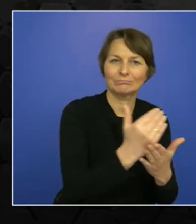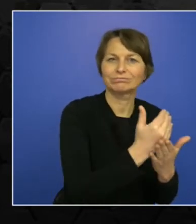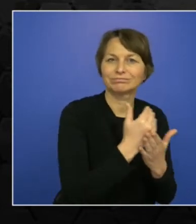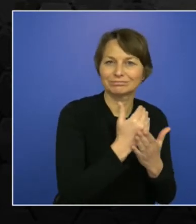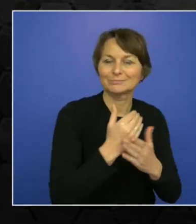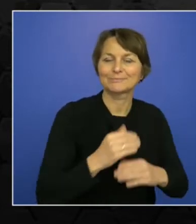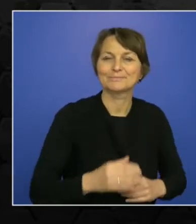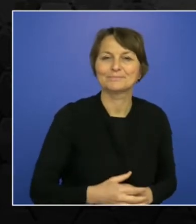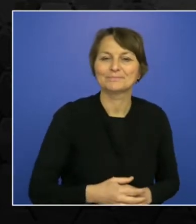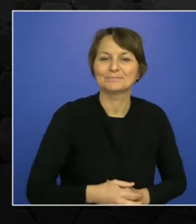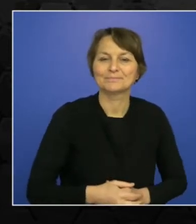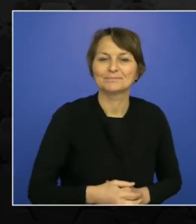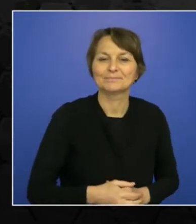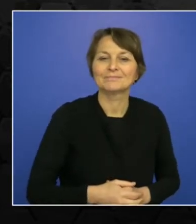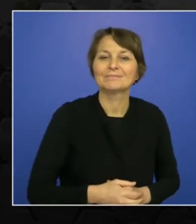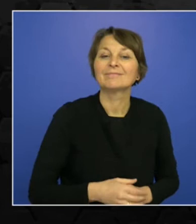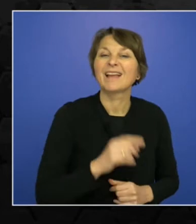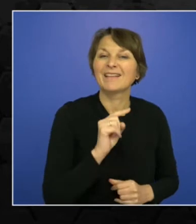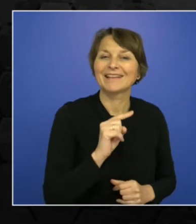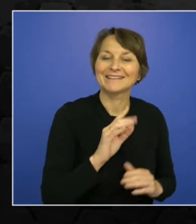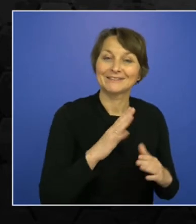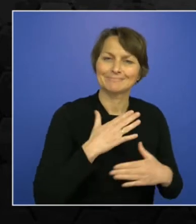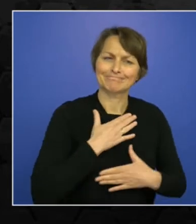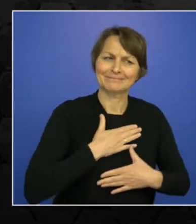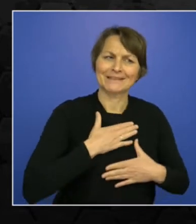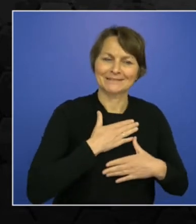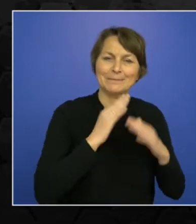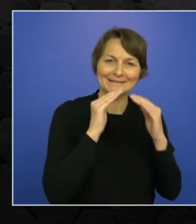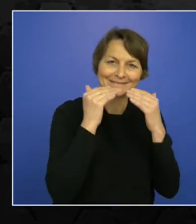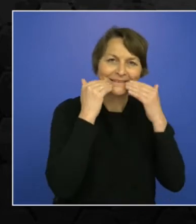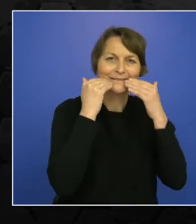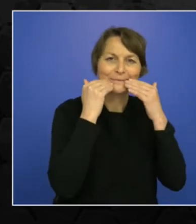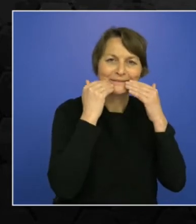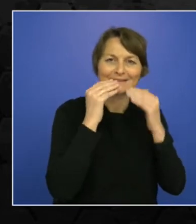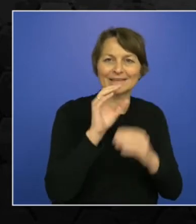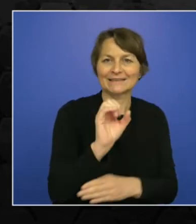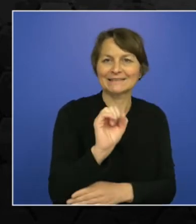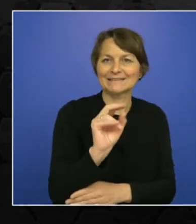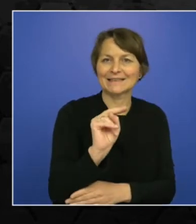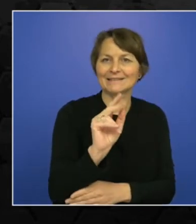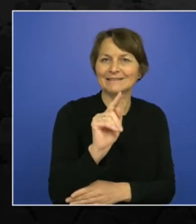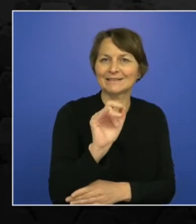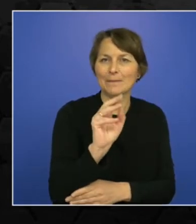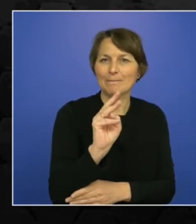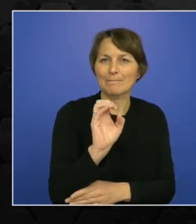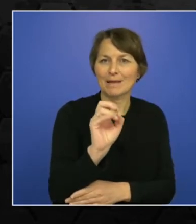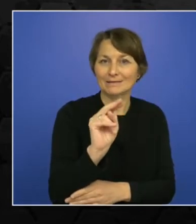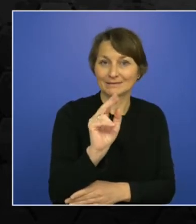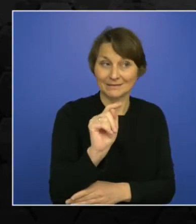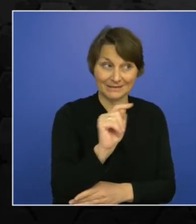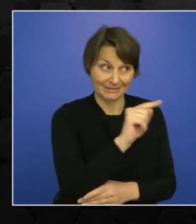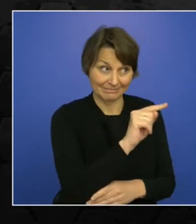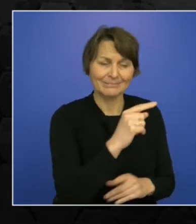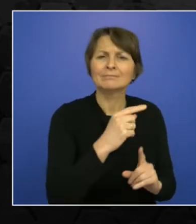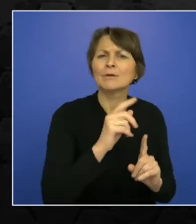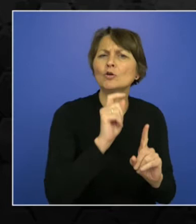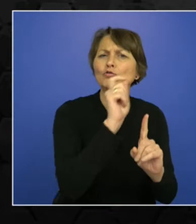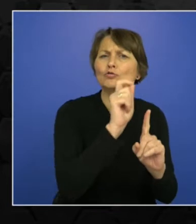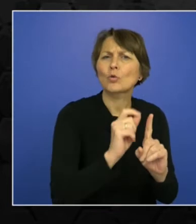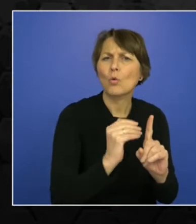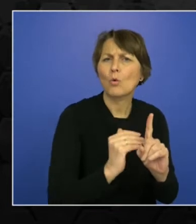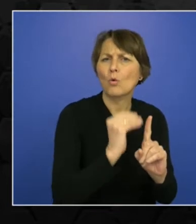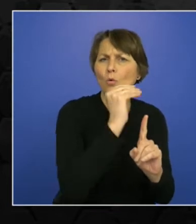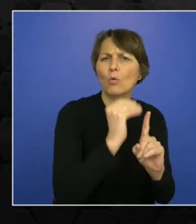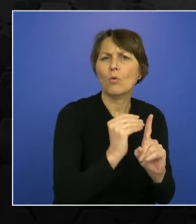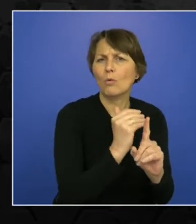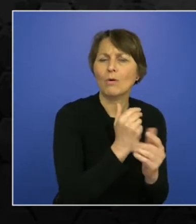print our sentiment collect response. So in this case, we are gonna say like sentiment score and this item, which means